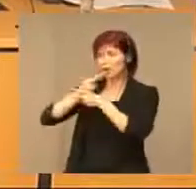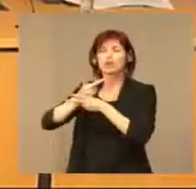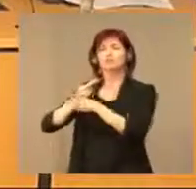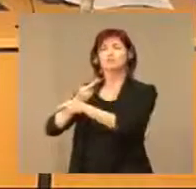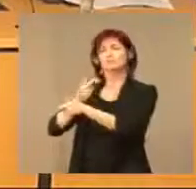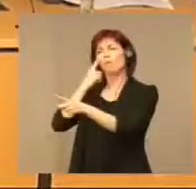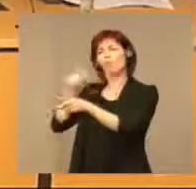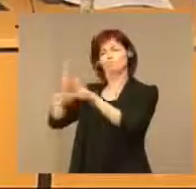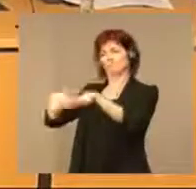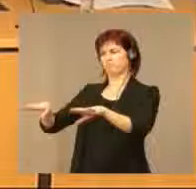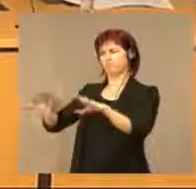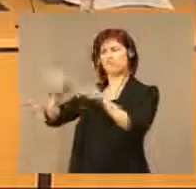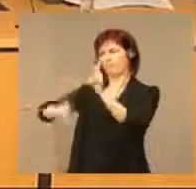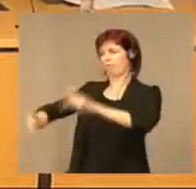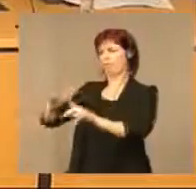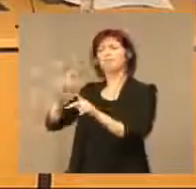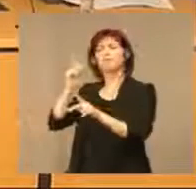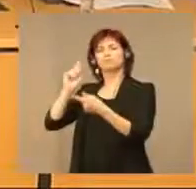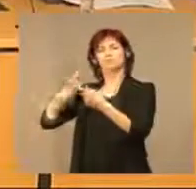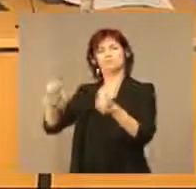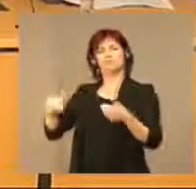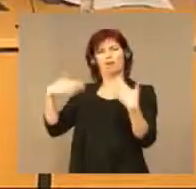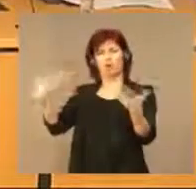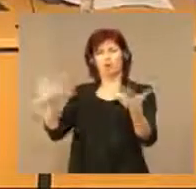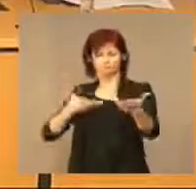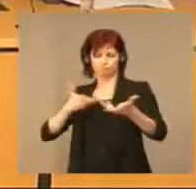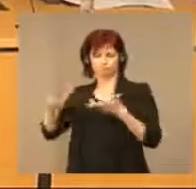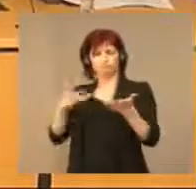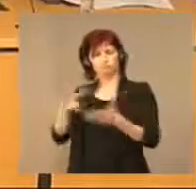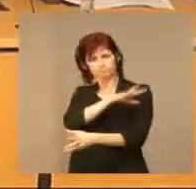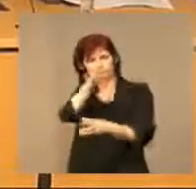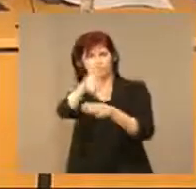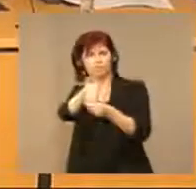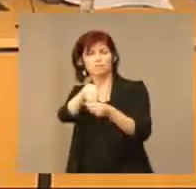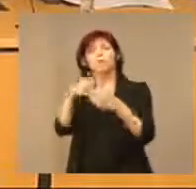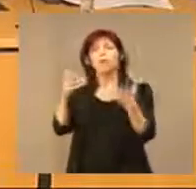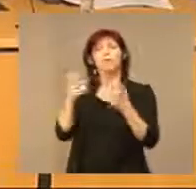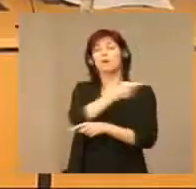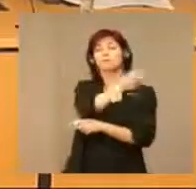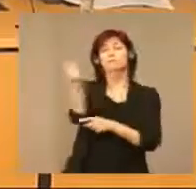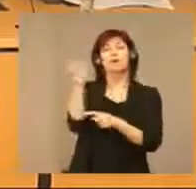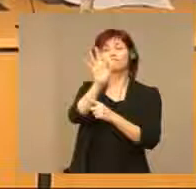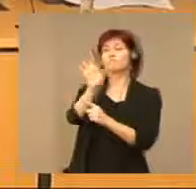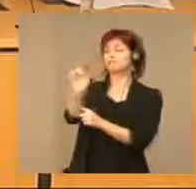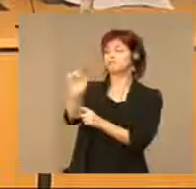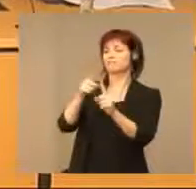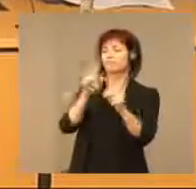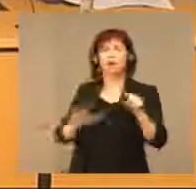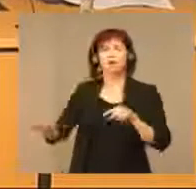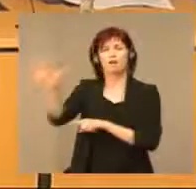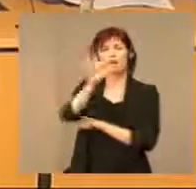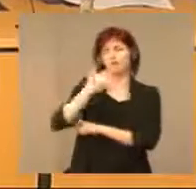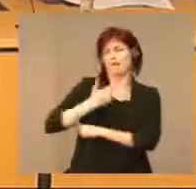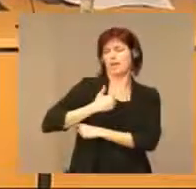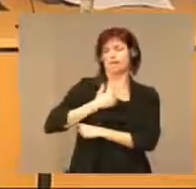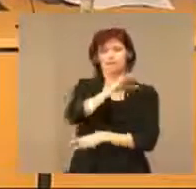federal accessibility legislation. We are looking forward to the participation of First Nations nationally, regional